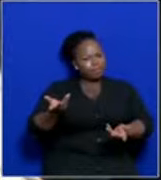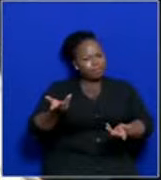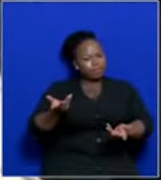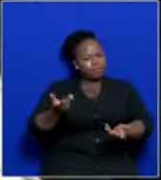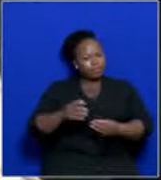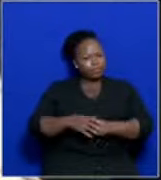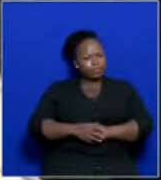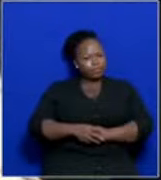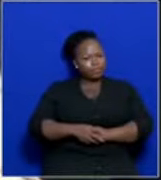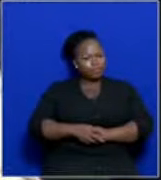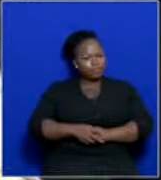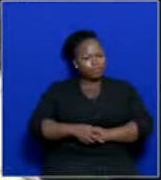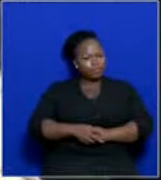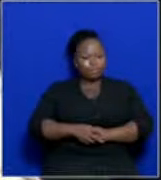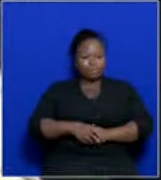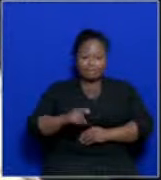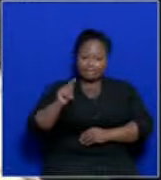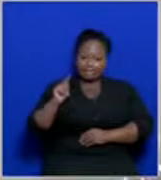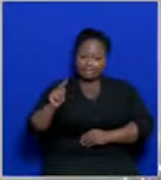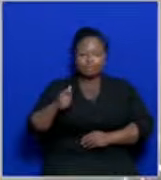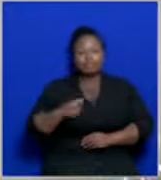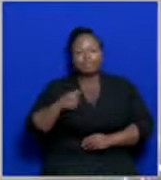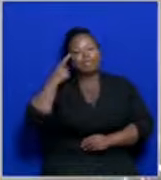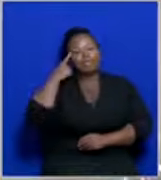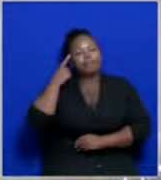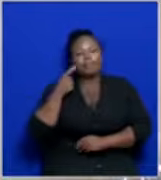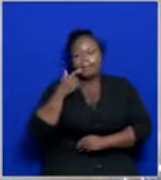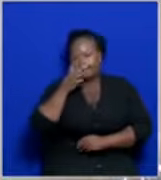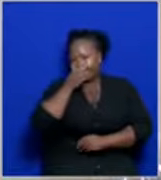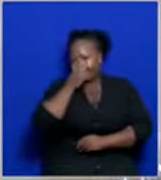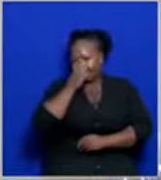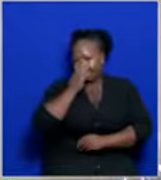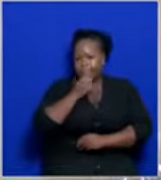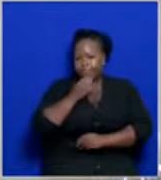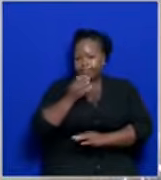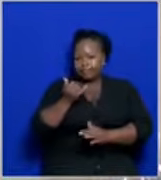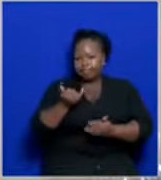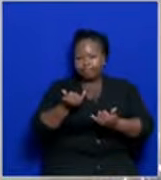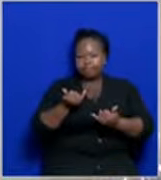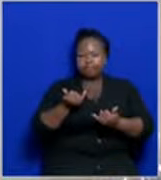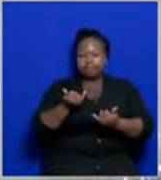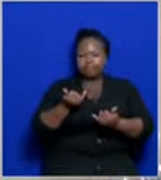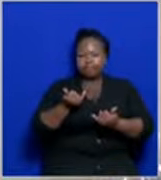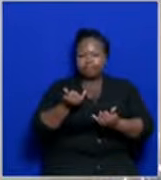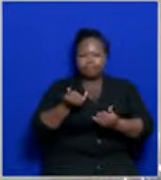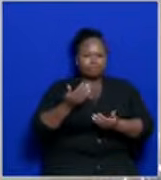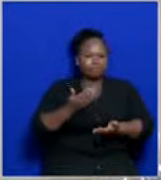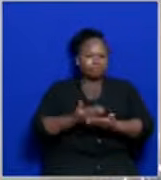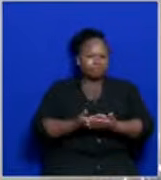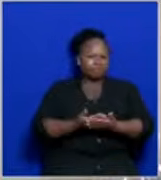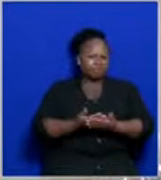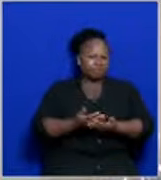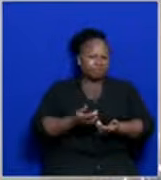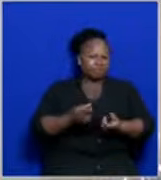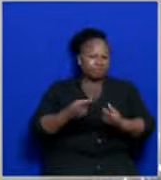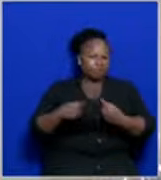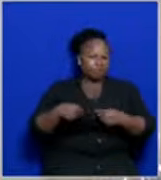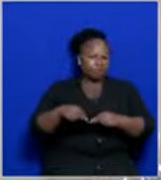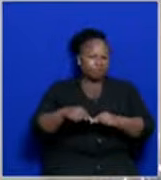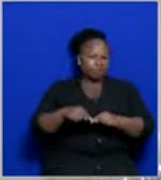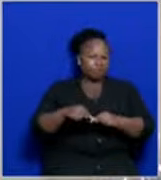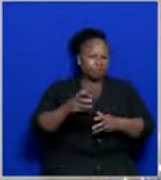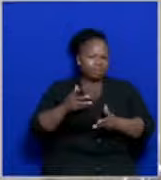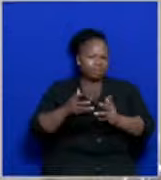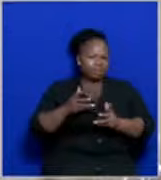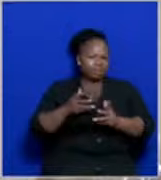This then, I think, would lead us to... Can we maybe put the criticism to him